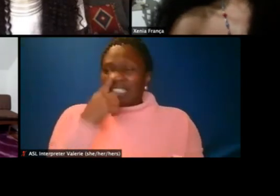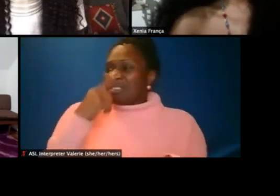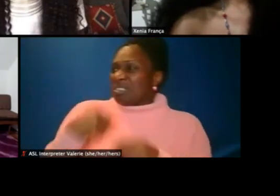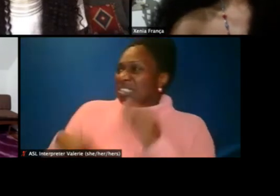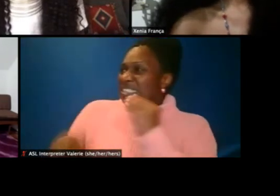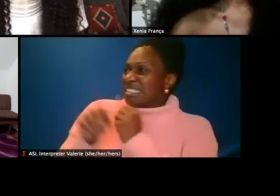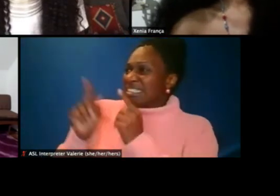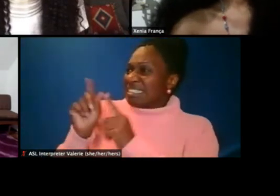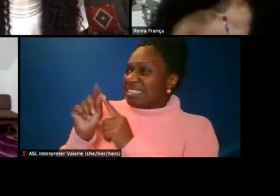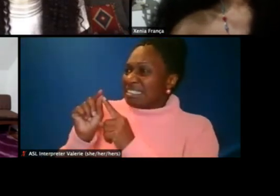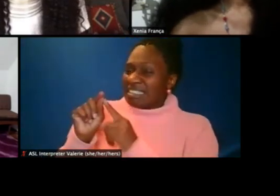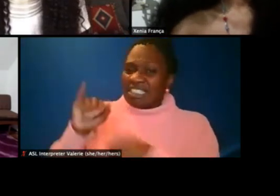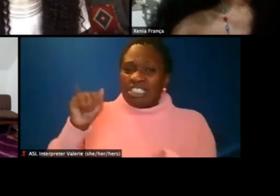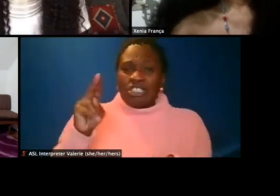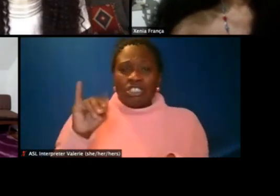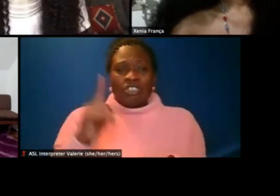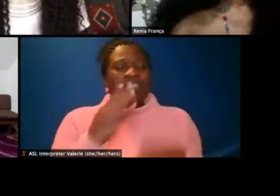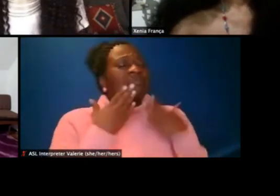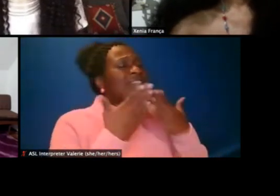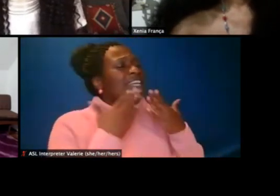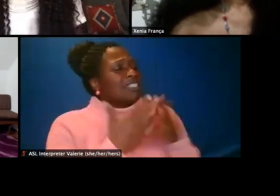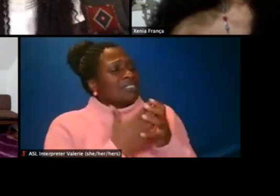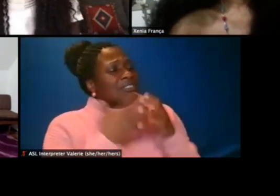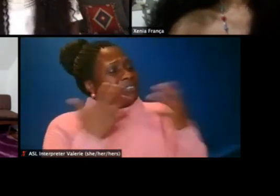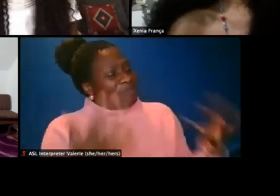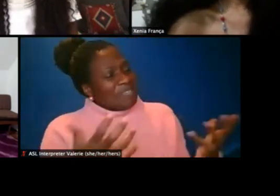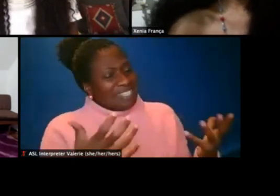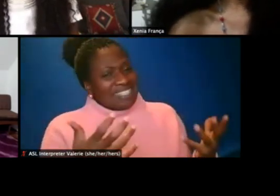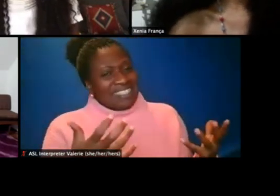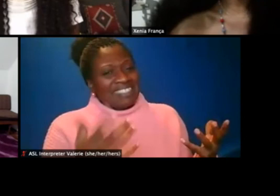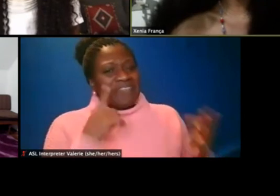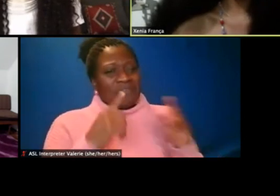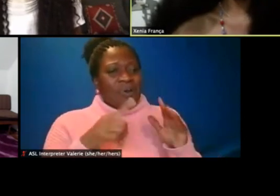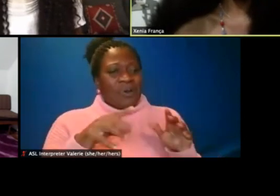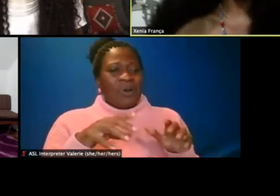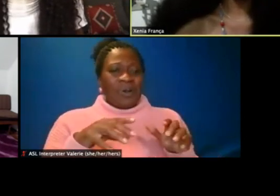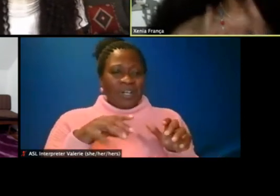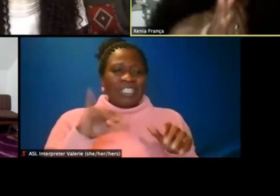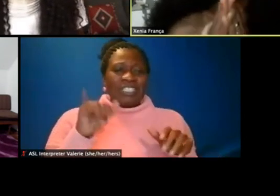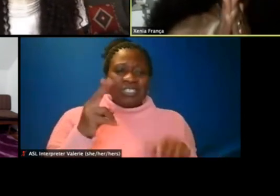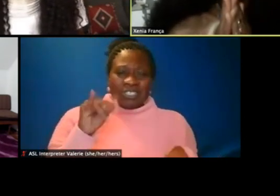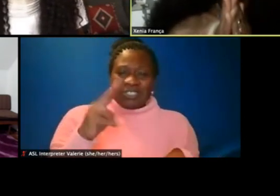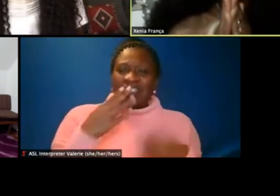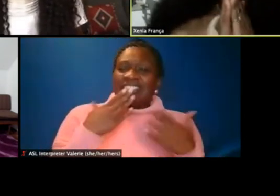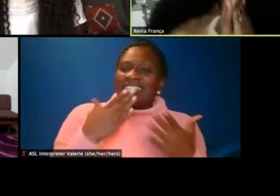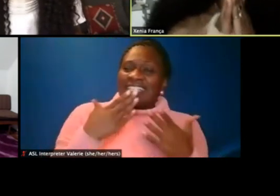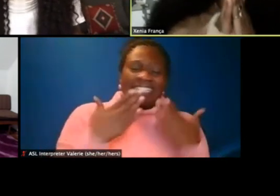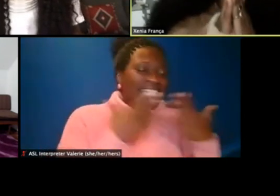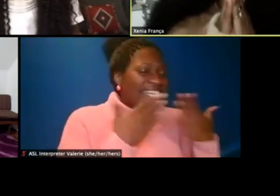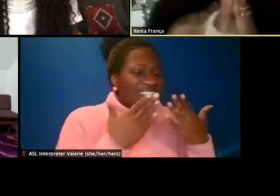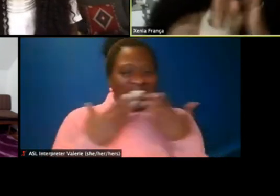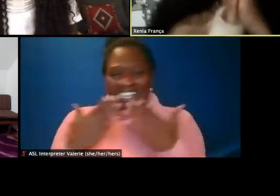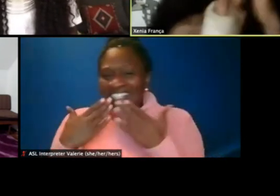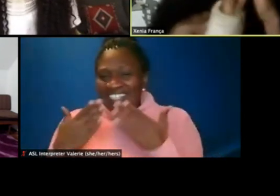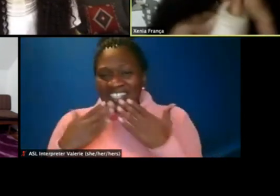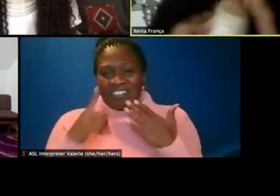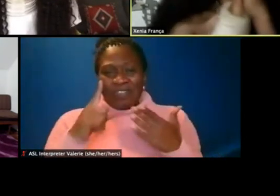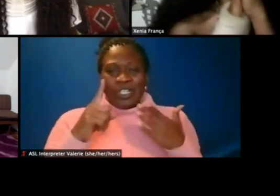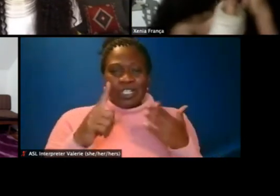quickly, Juju, thank you so much for moderating. Thank you, Juju.